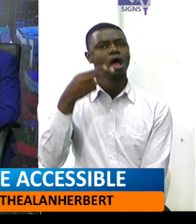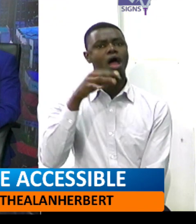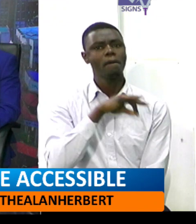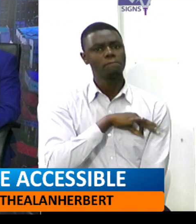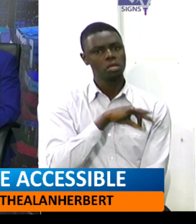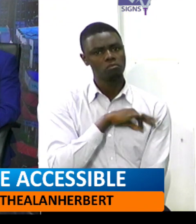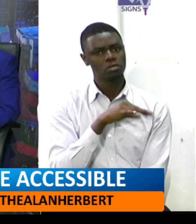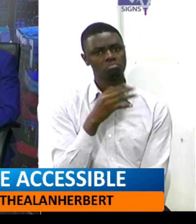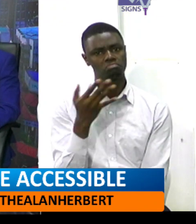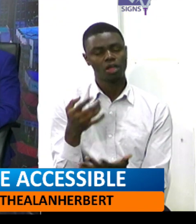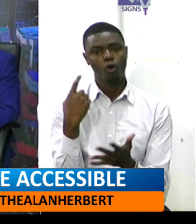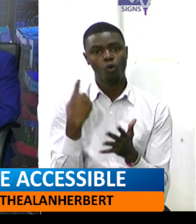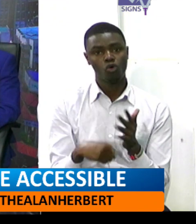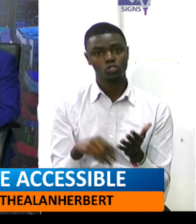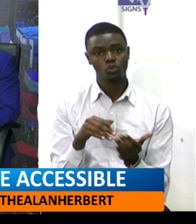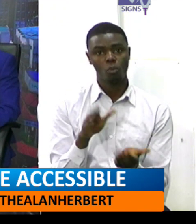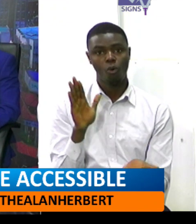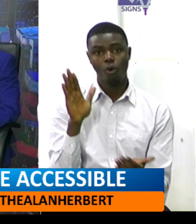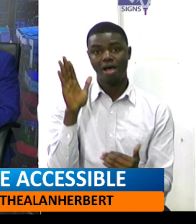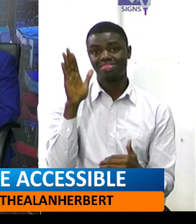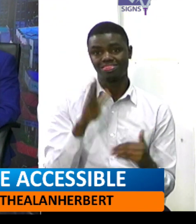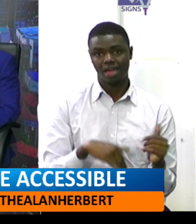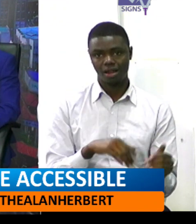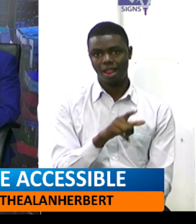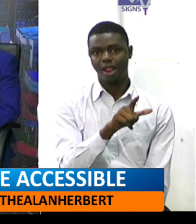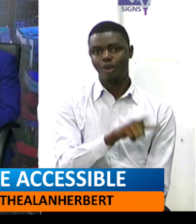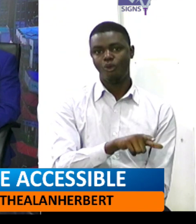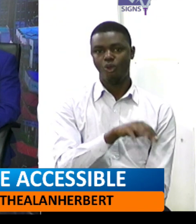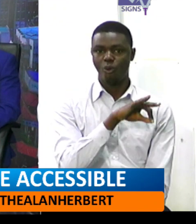benefits will probably cost you more than lower benefits.